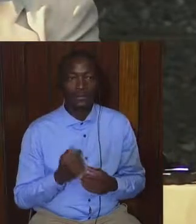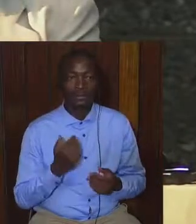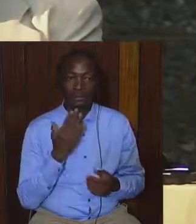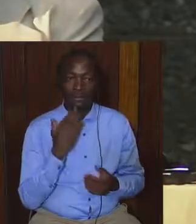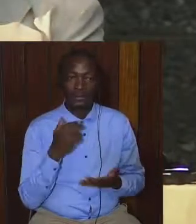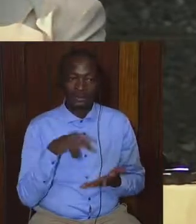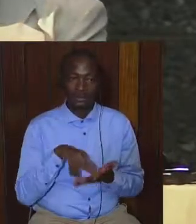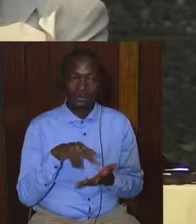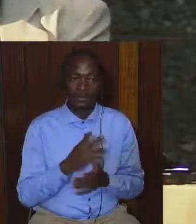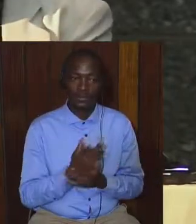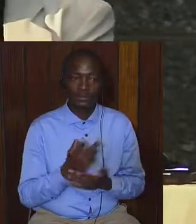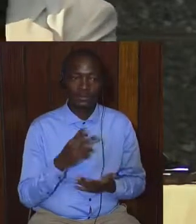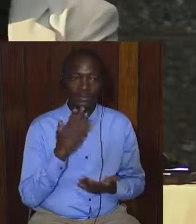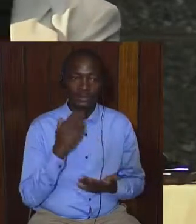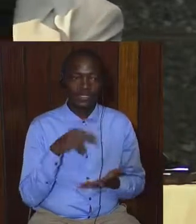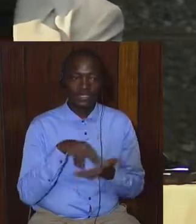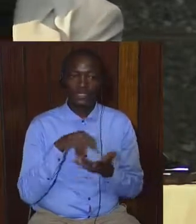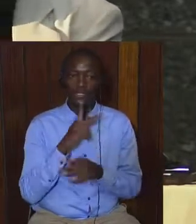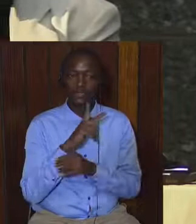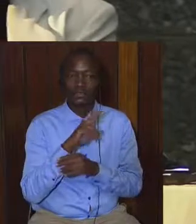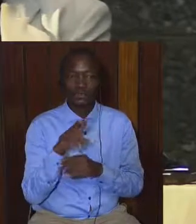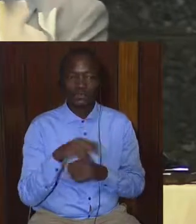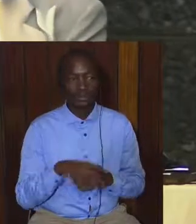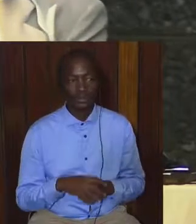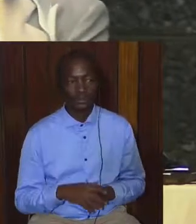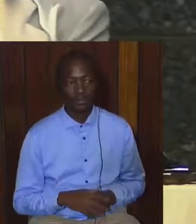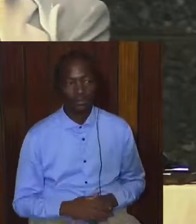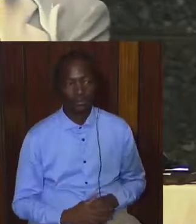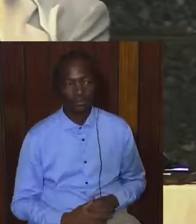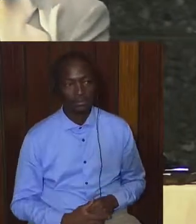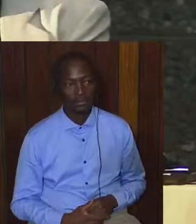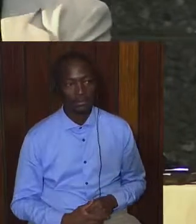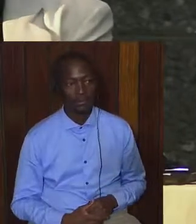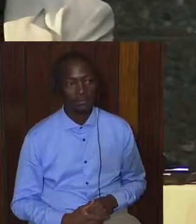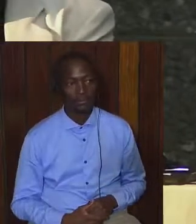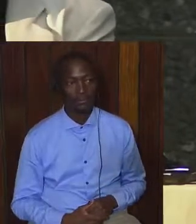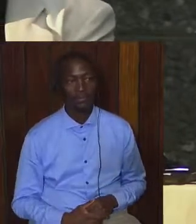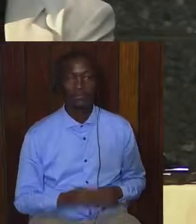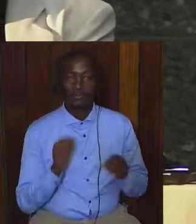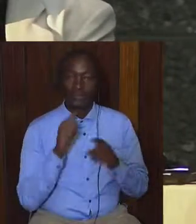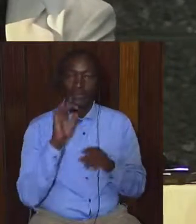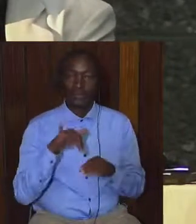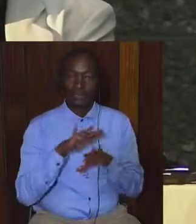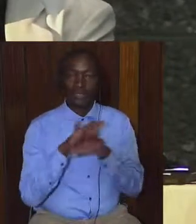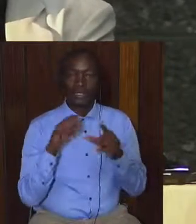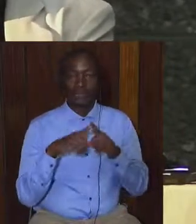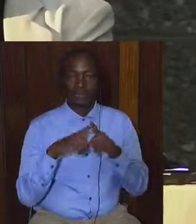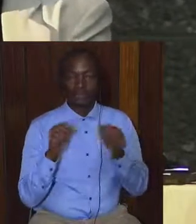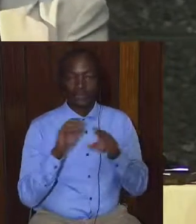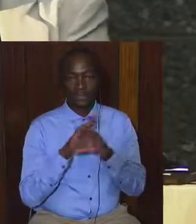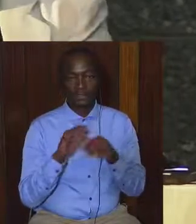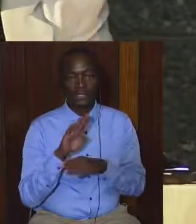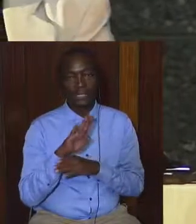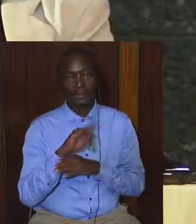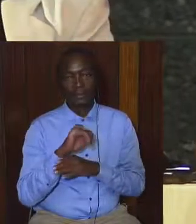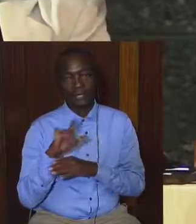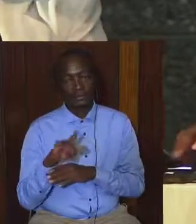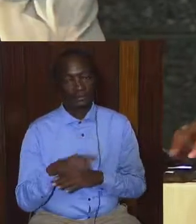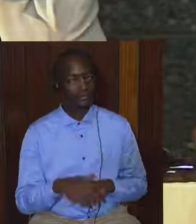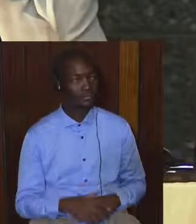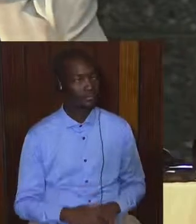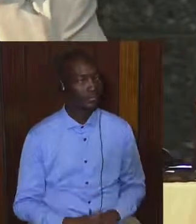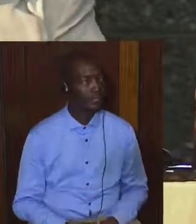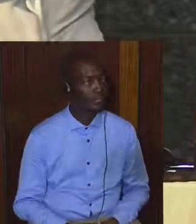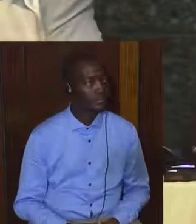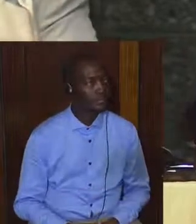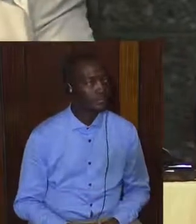can stand just for them to see you. Thank you, Chair. Chair, that concludes the appropriation bill.